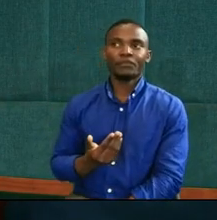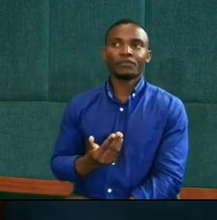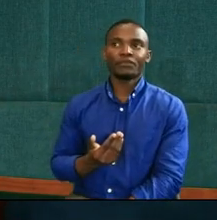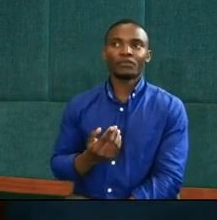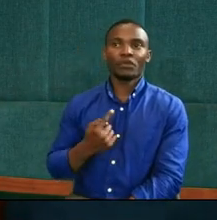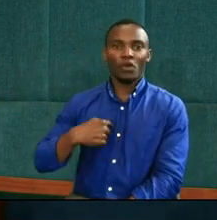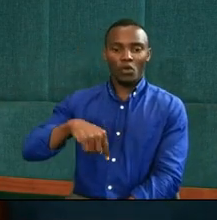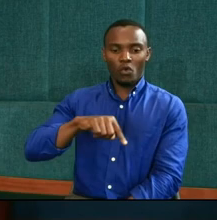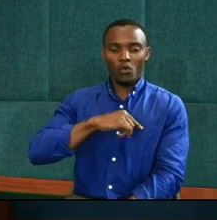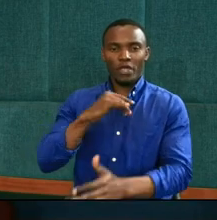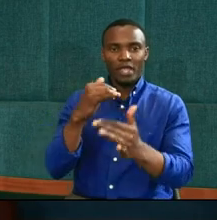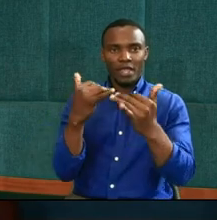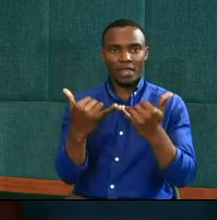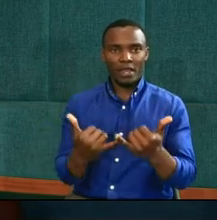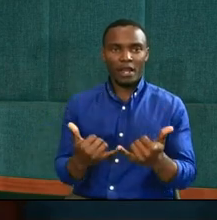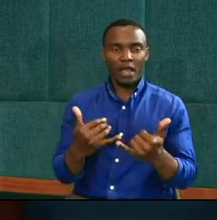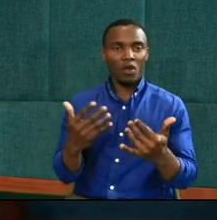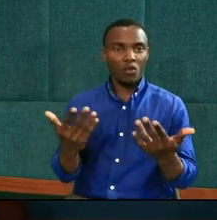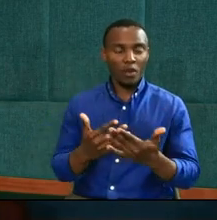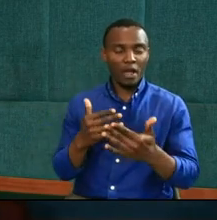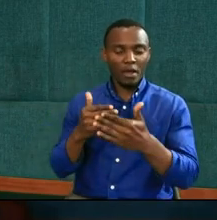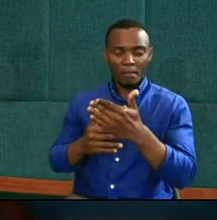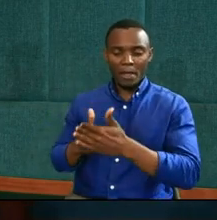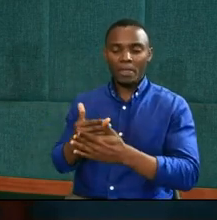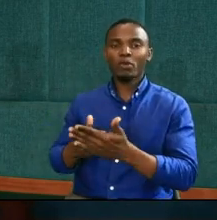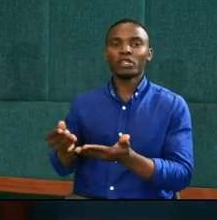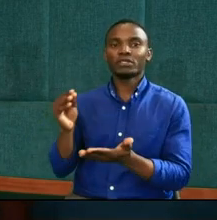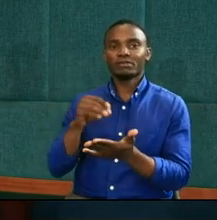we are again at the borders.